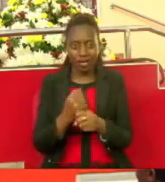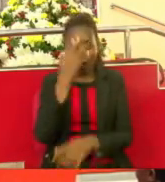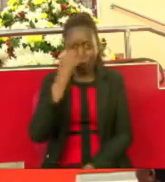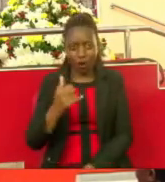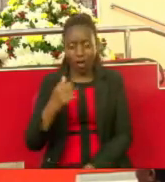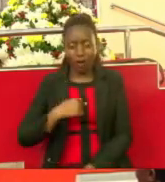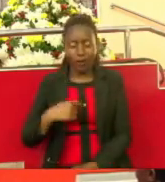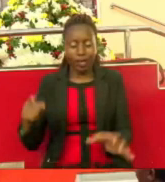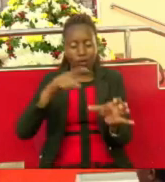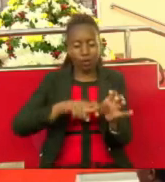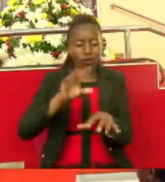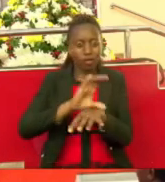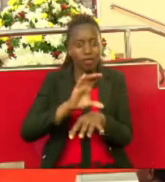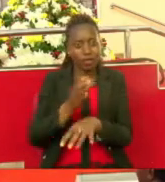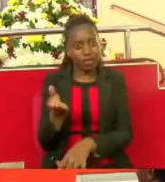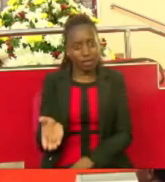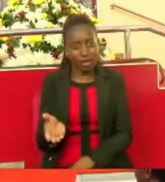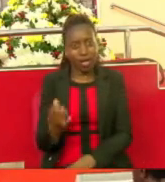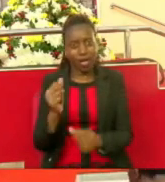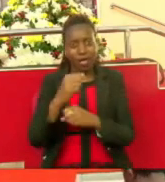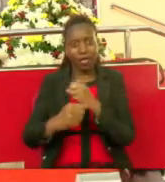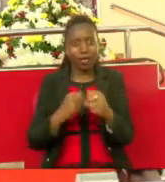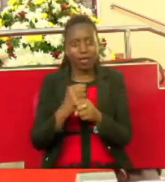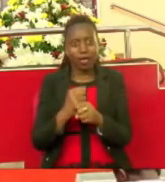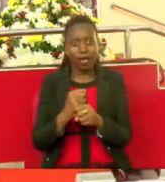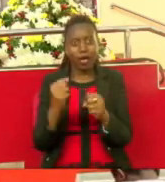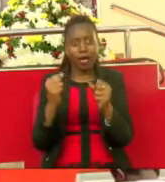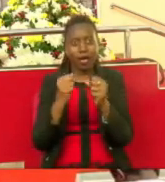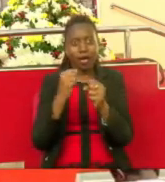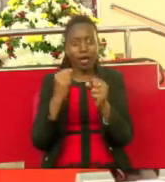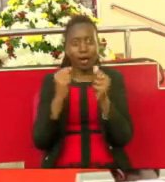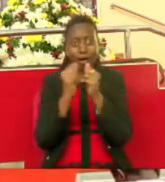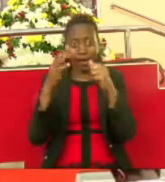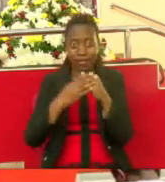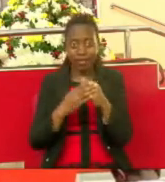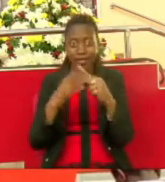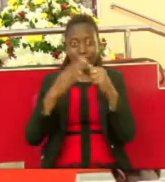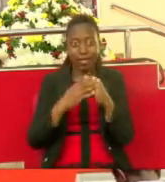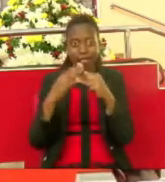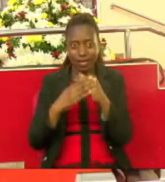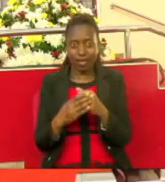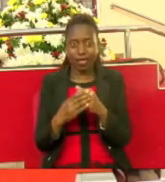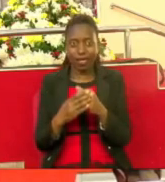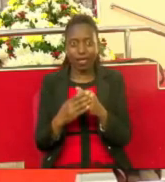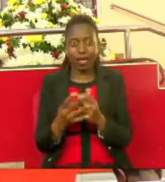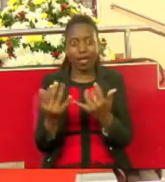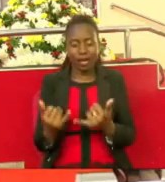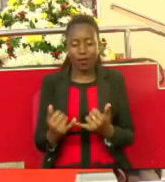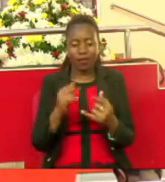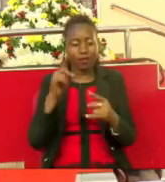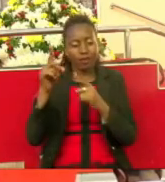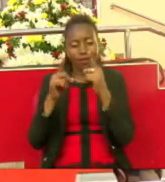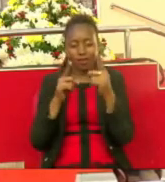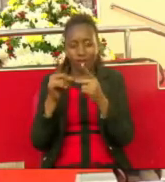Maana nilijiunga na kanisa hili. In 1999. Mwaka wa 1999. So it has been a journey. Kwa hivyo